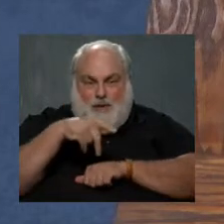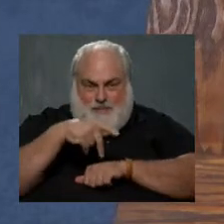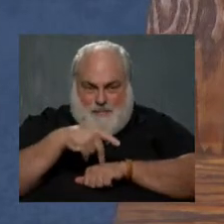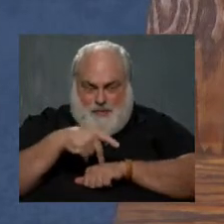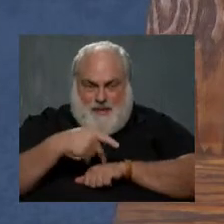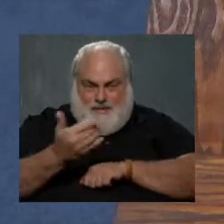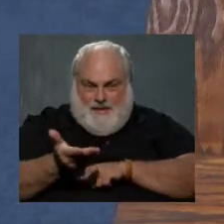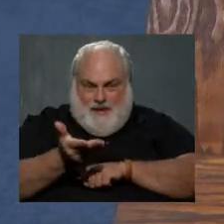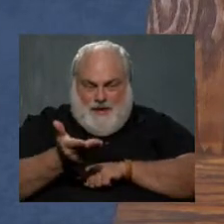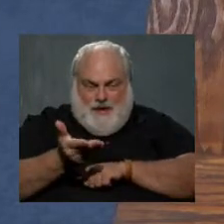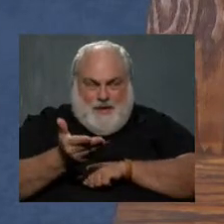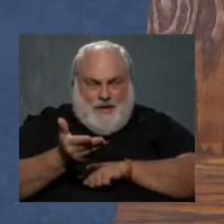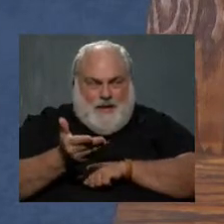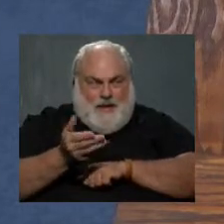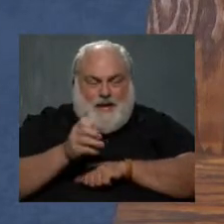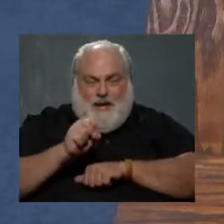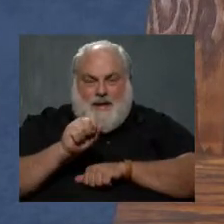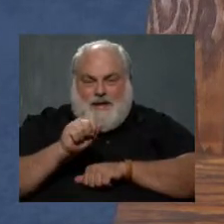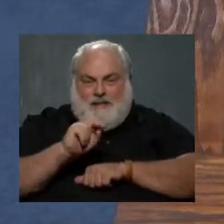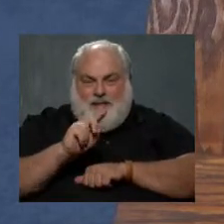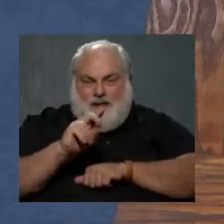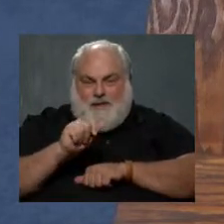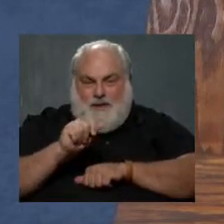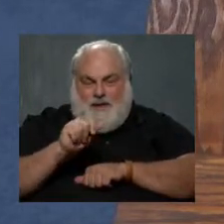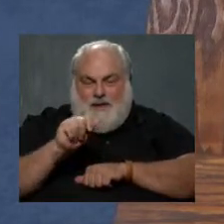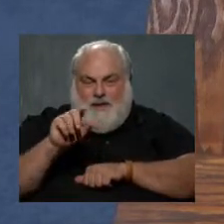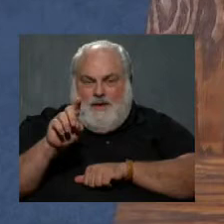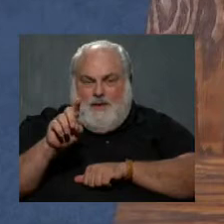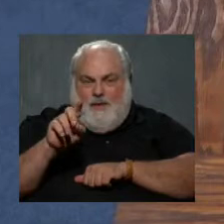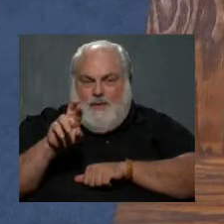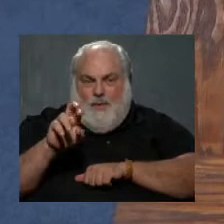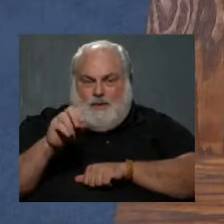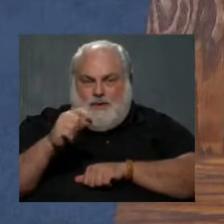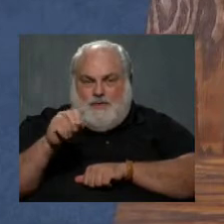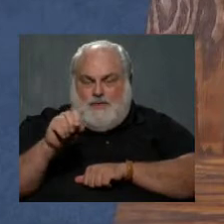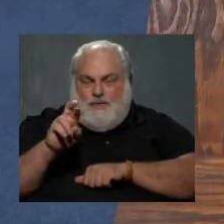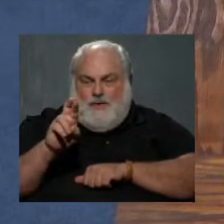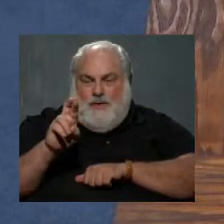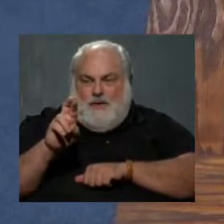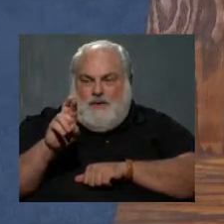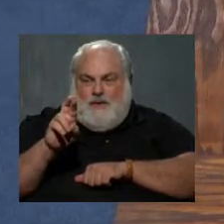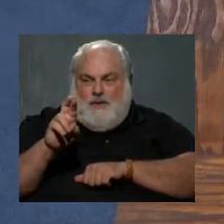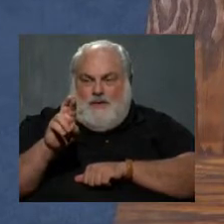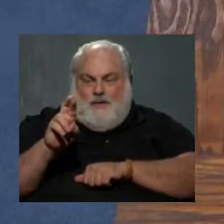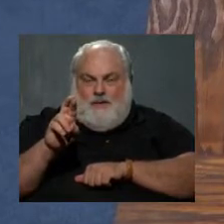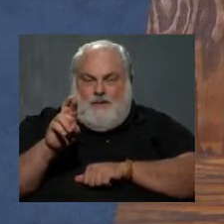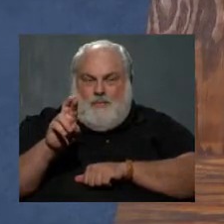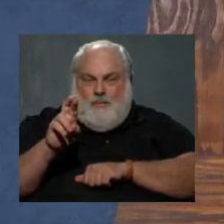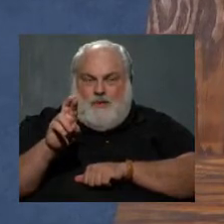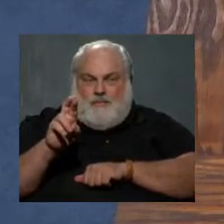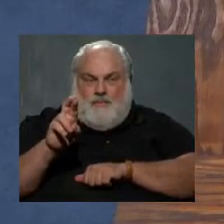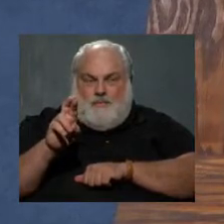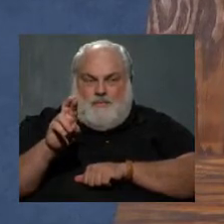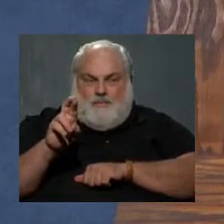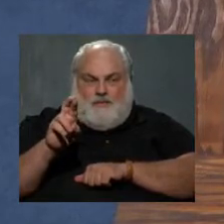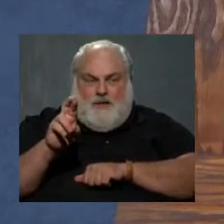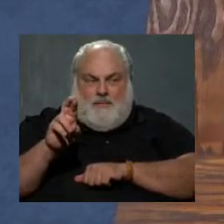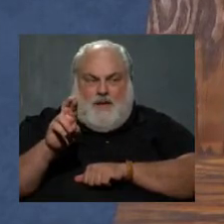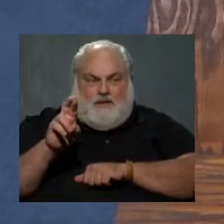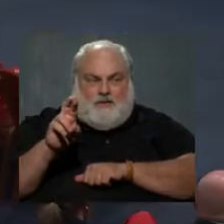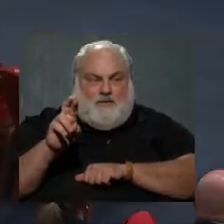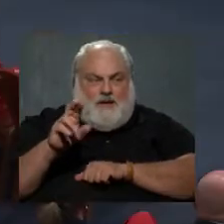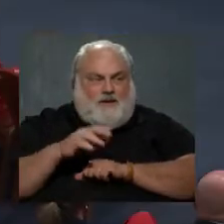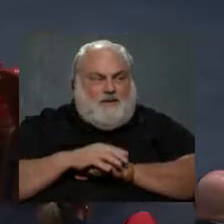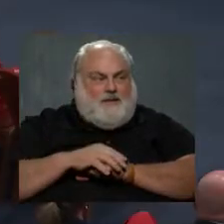with us today, is Sandra Register. And we have a team, we have a plaque if the team would come